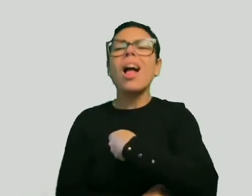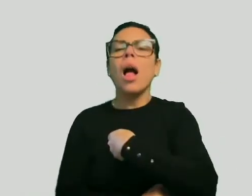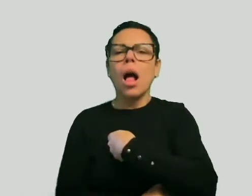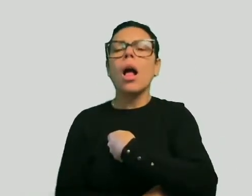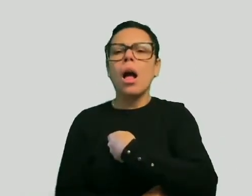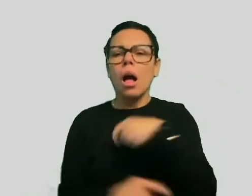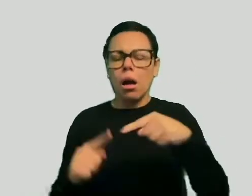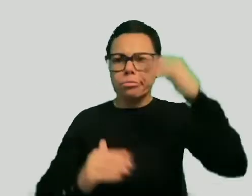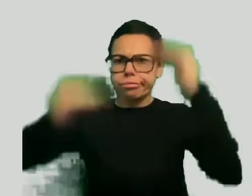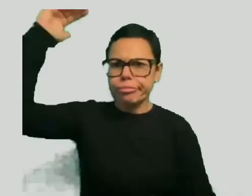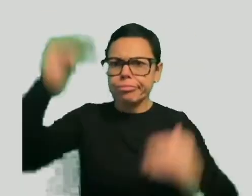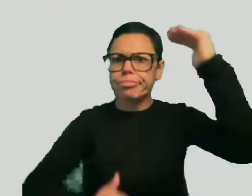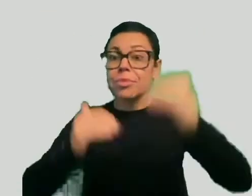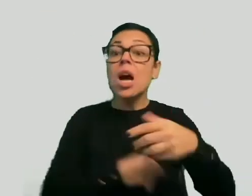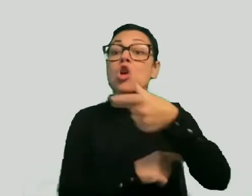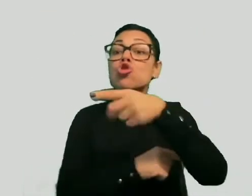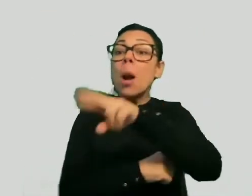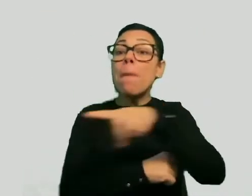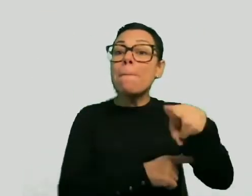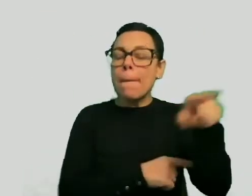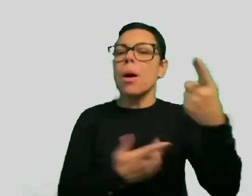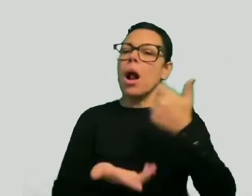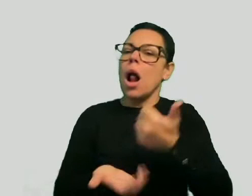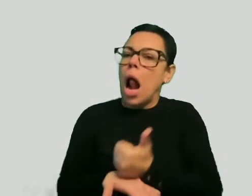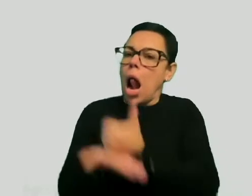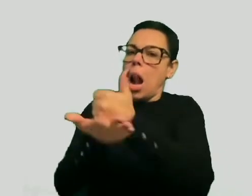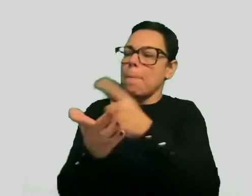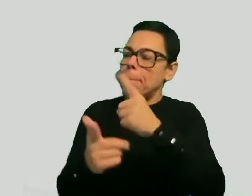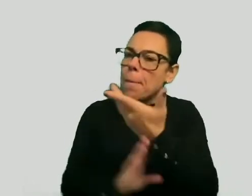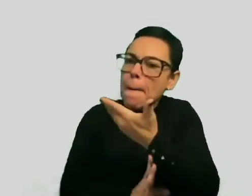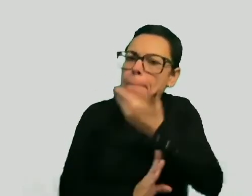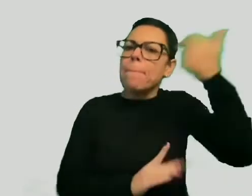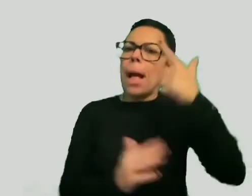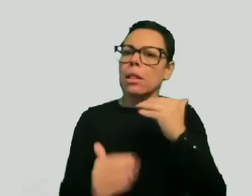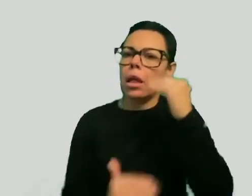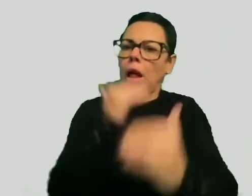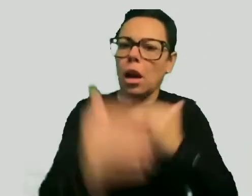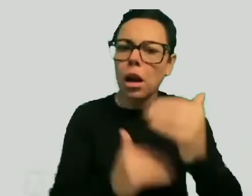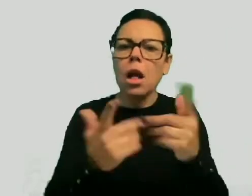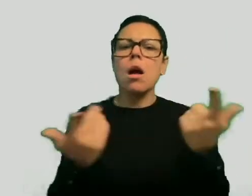and work-life balance and the sharing of care responsibilities between women and men.